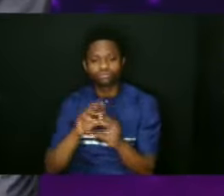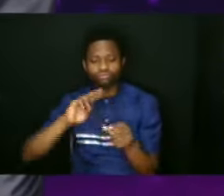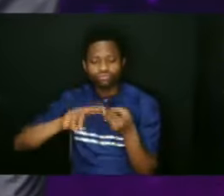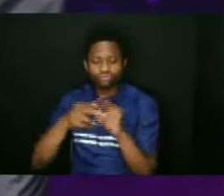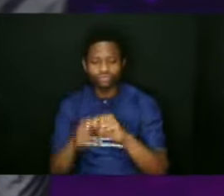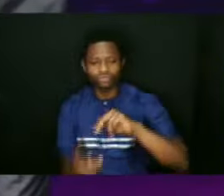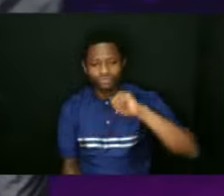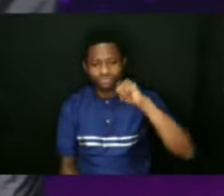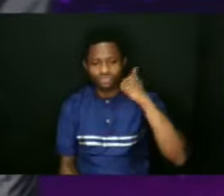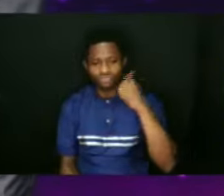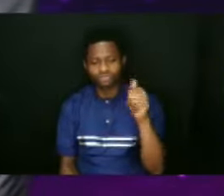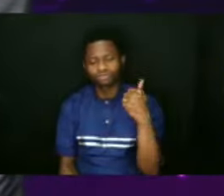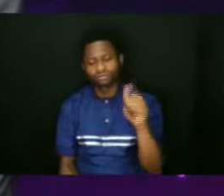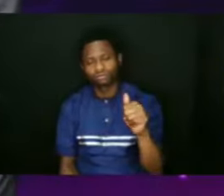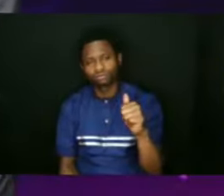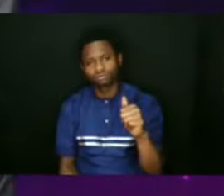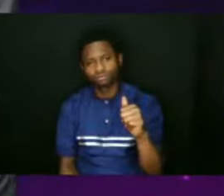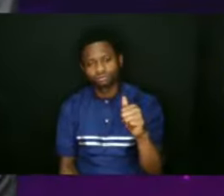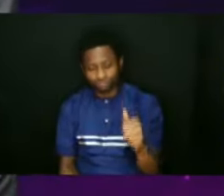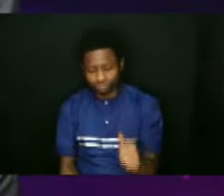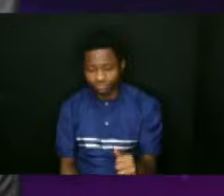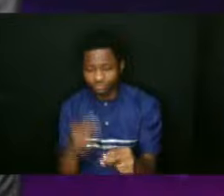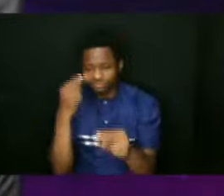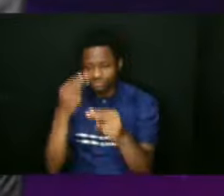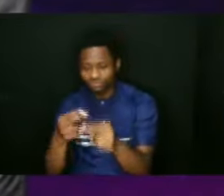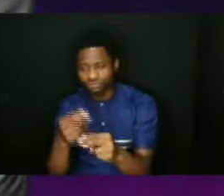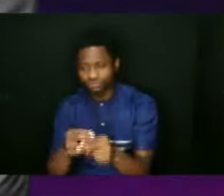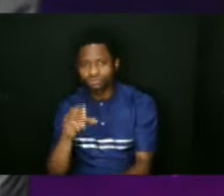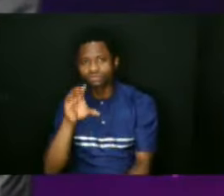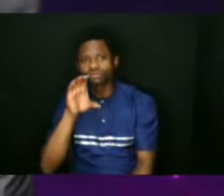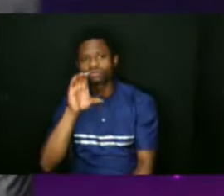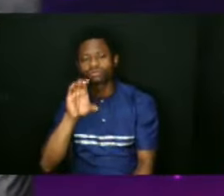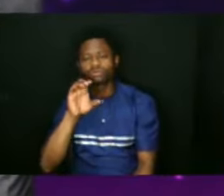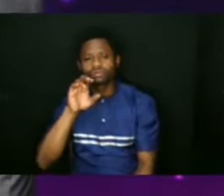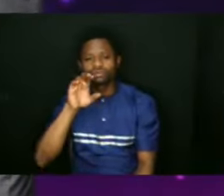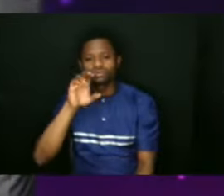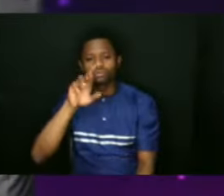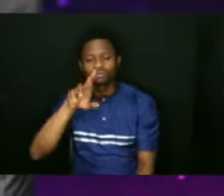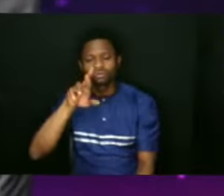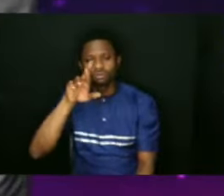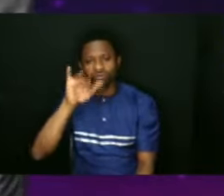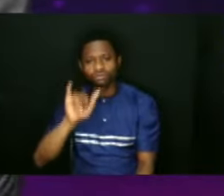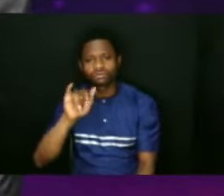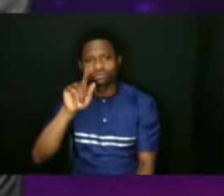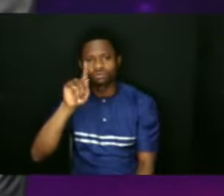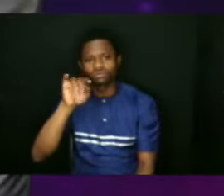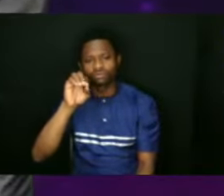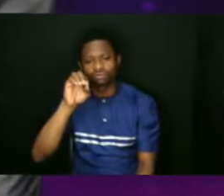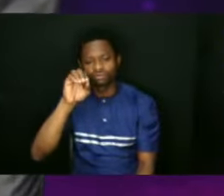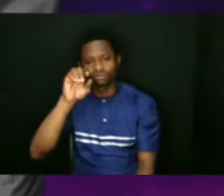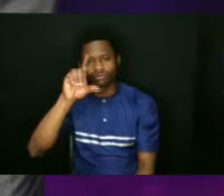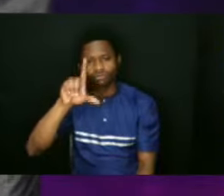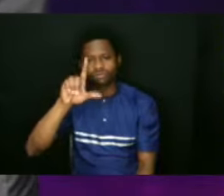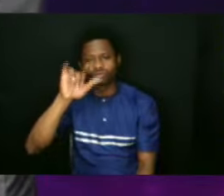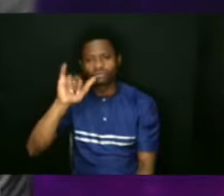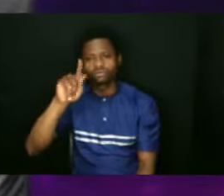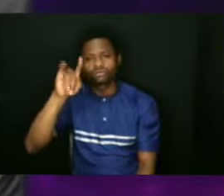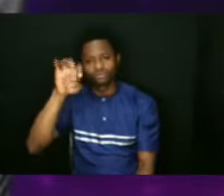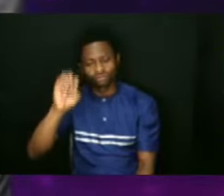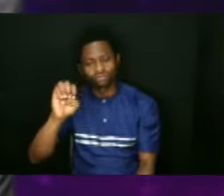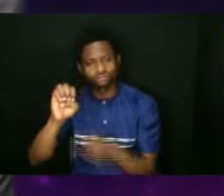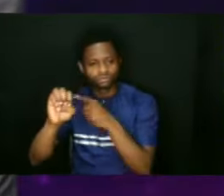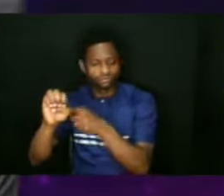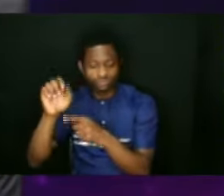Number 10. It's called chrysolite. Oh, friend chrysolite, brony friend chrysolite. You can also find this stone in